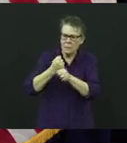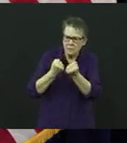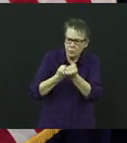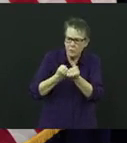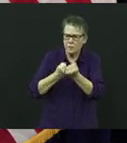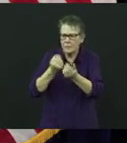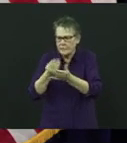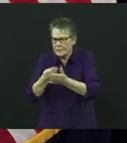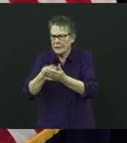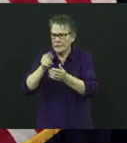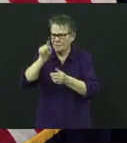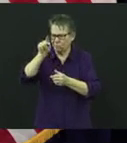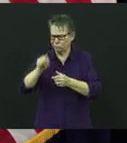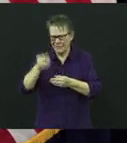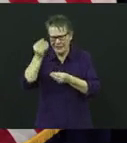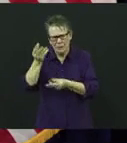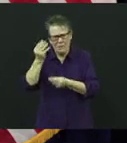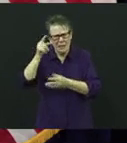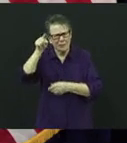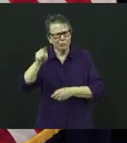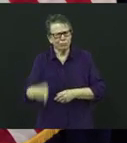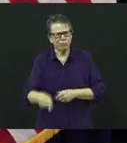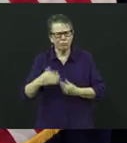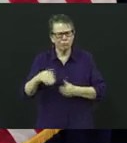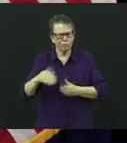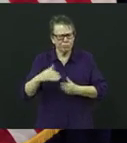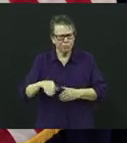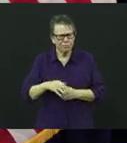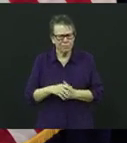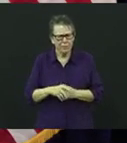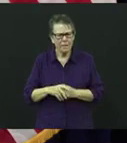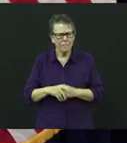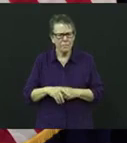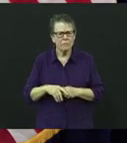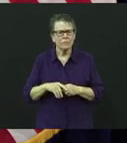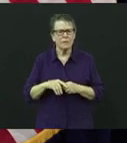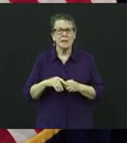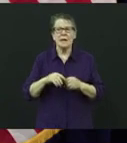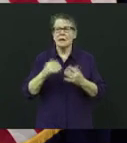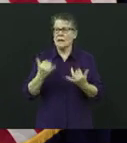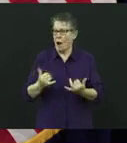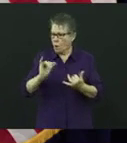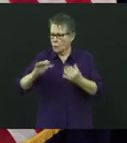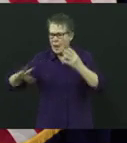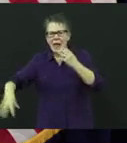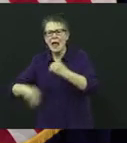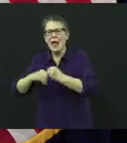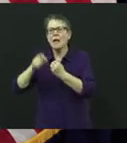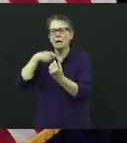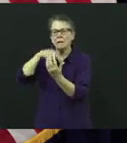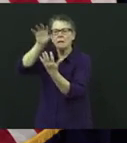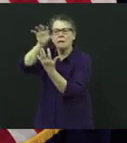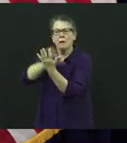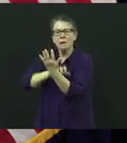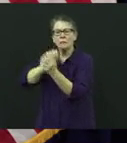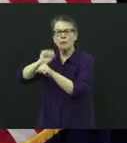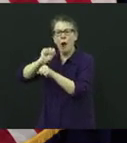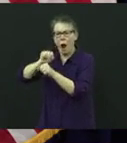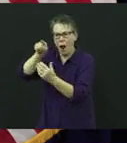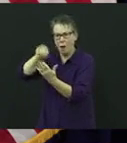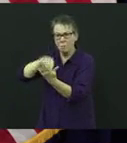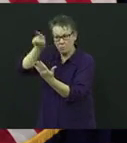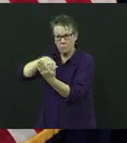first 24 hours, the page was visited by more than 88,000 job seekers. And as we continue to be